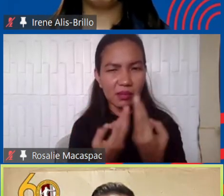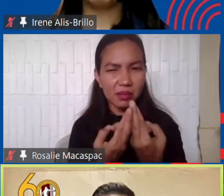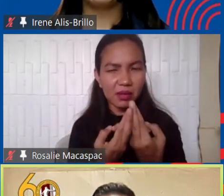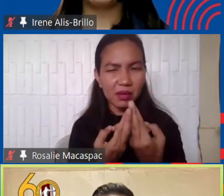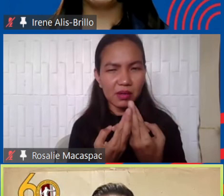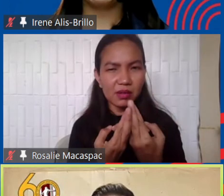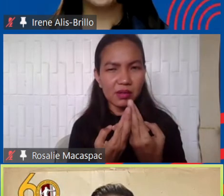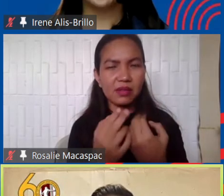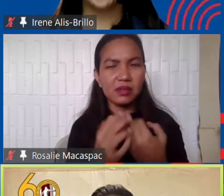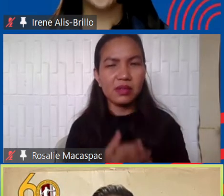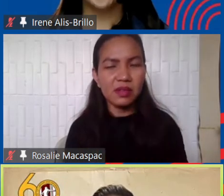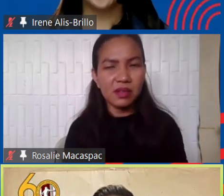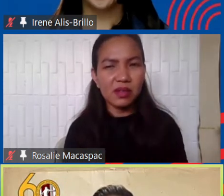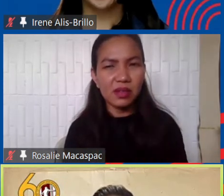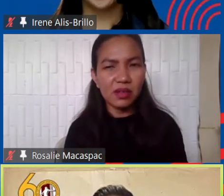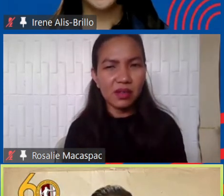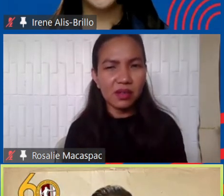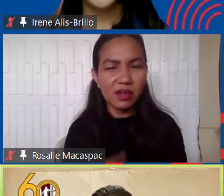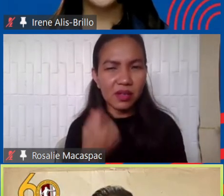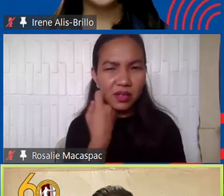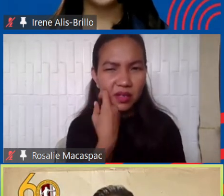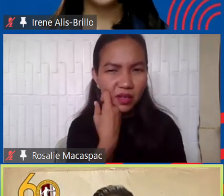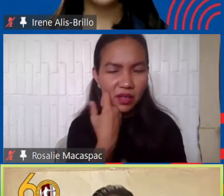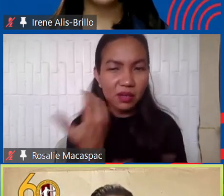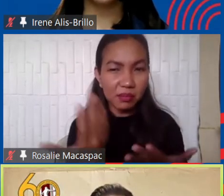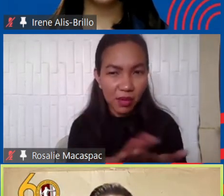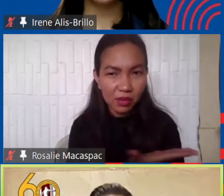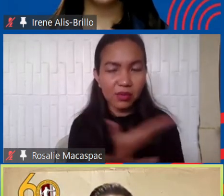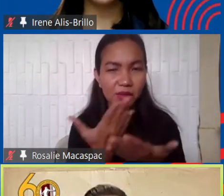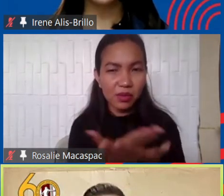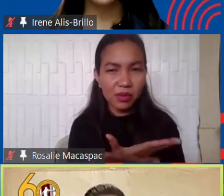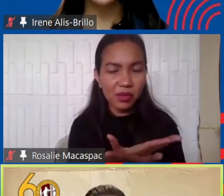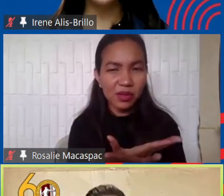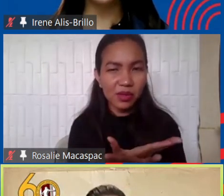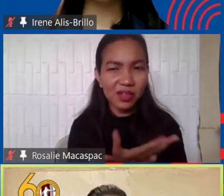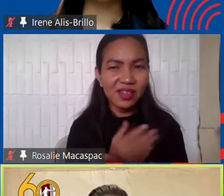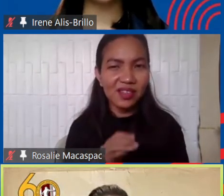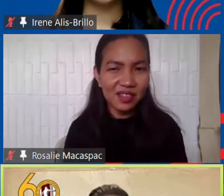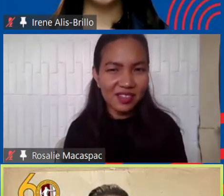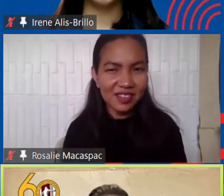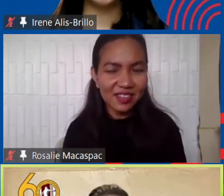the trend that's becoming now is no,